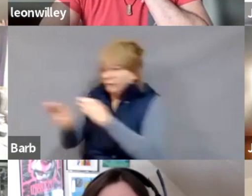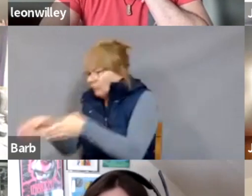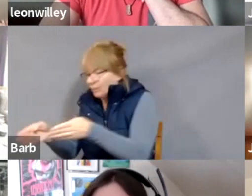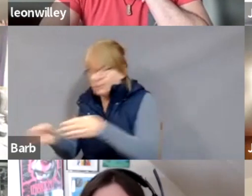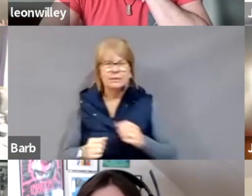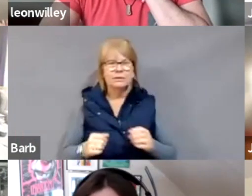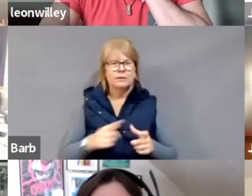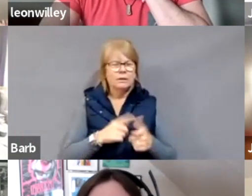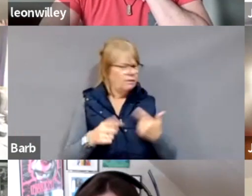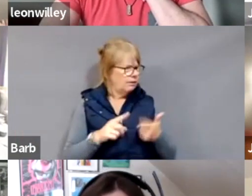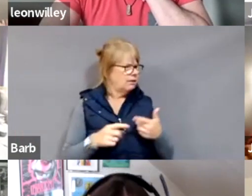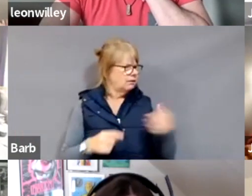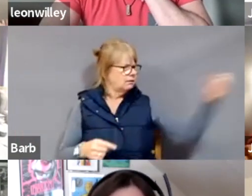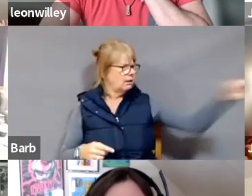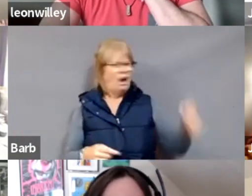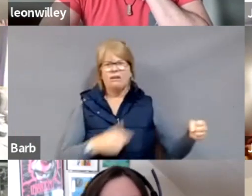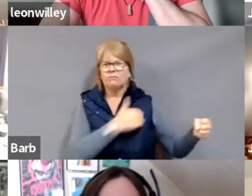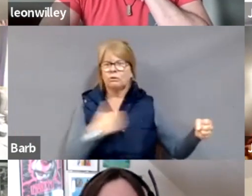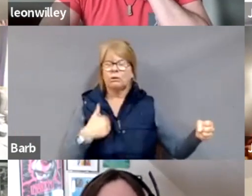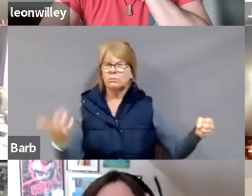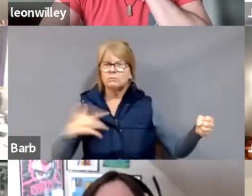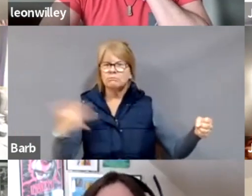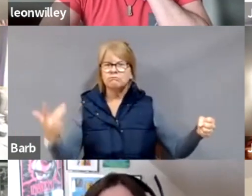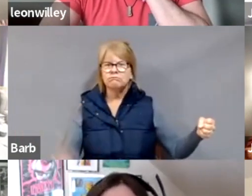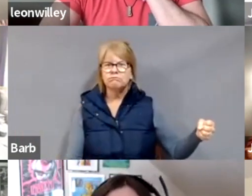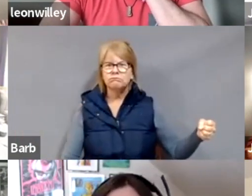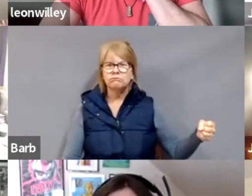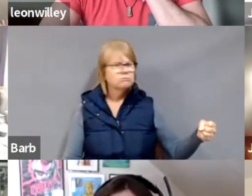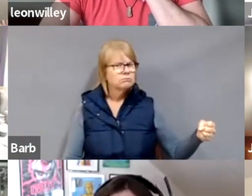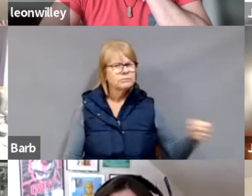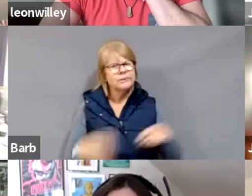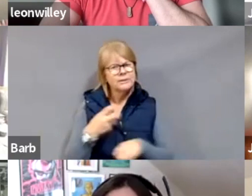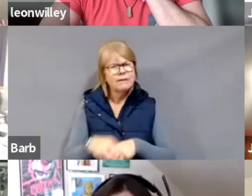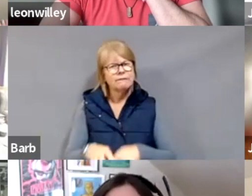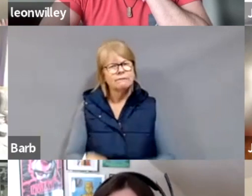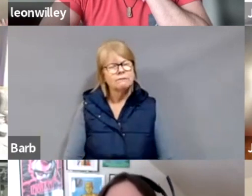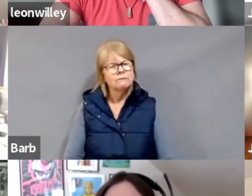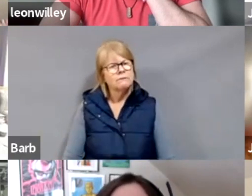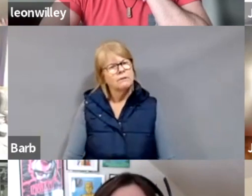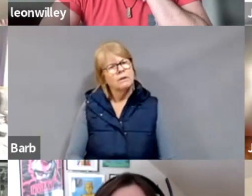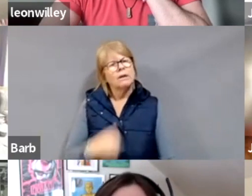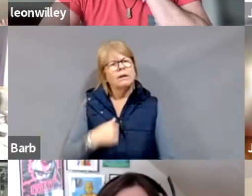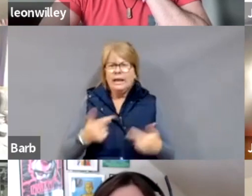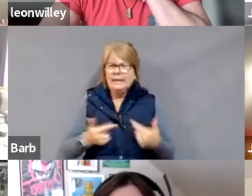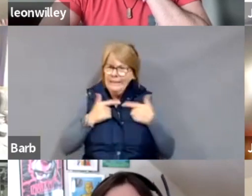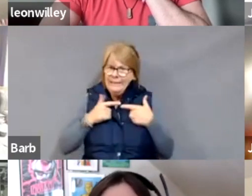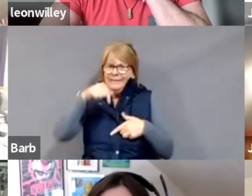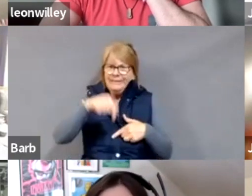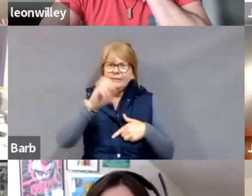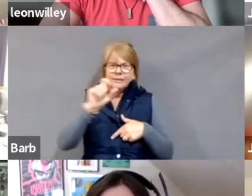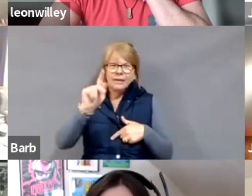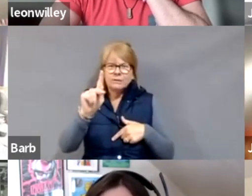them bring in people from Toronto. So I just find it really hard being based in Saskatchewan and trying